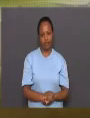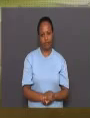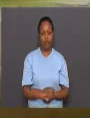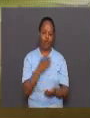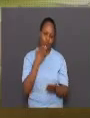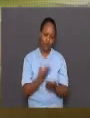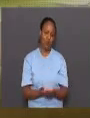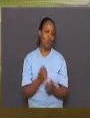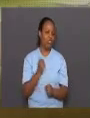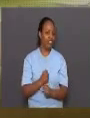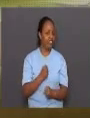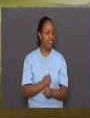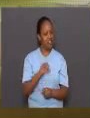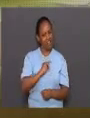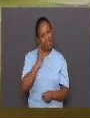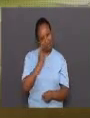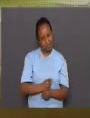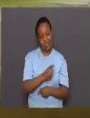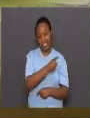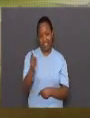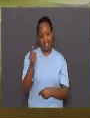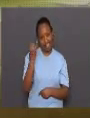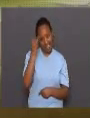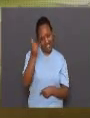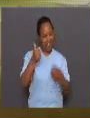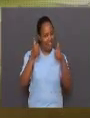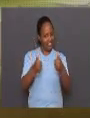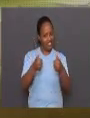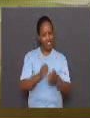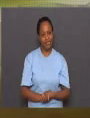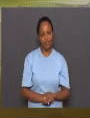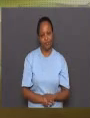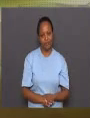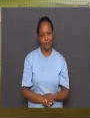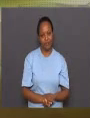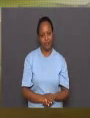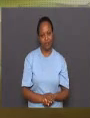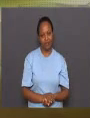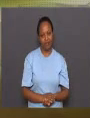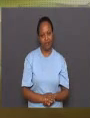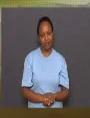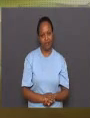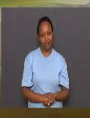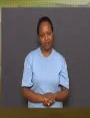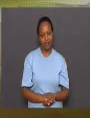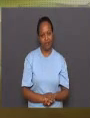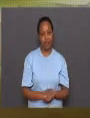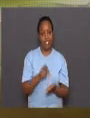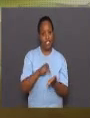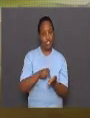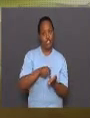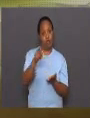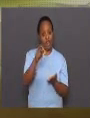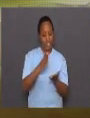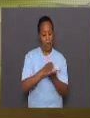Well done. I am sure your ideas are excellent. The spread of